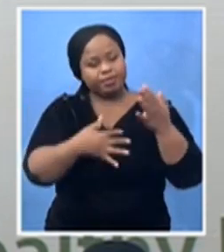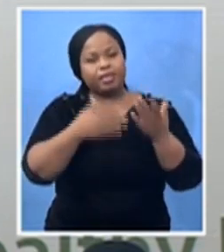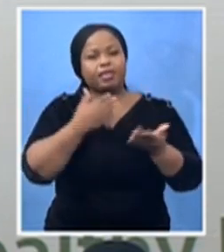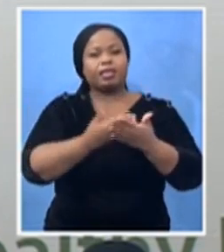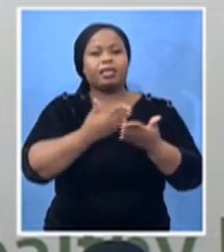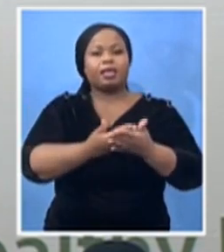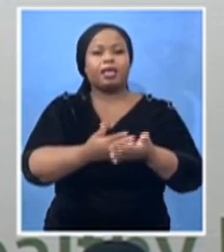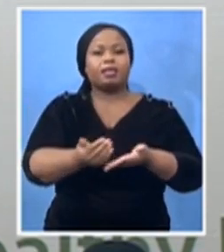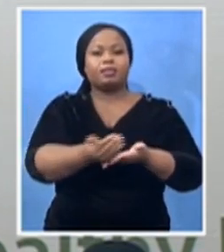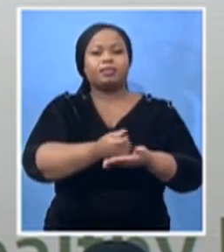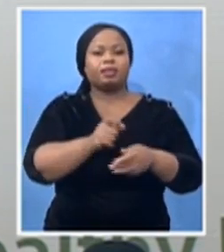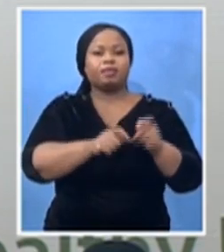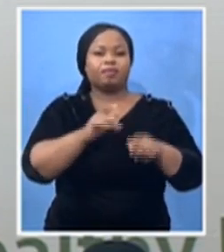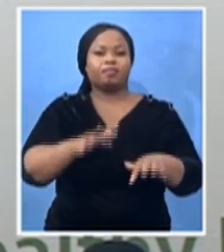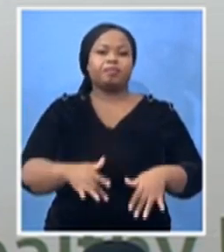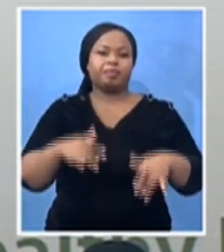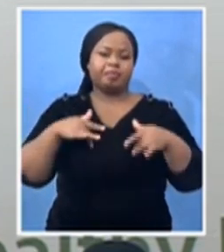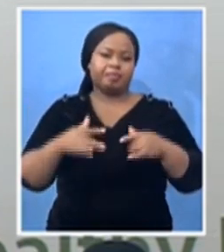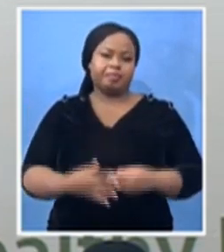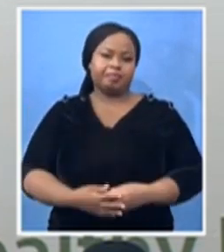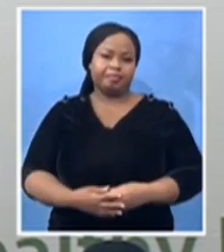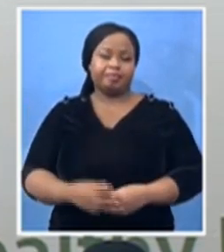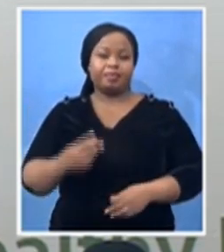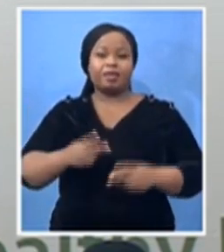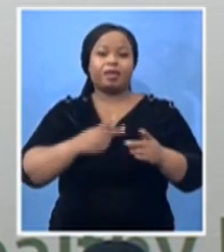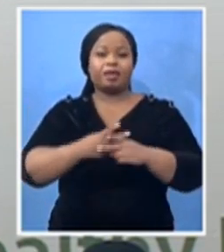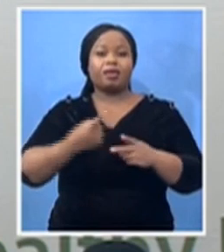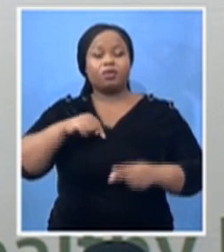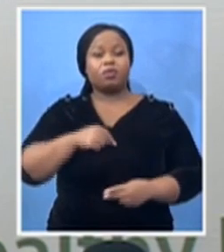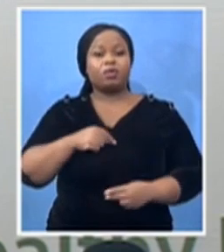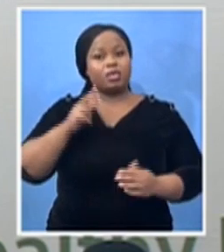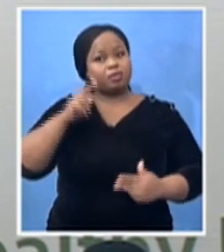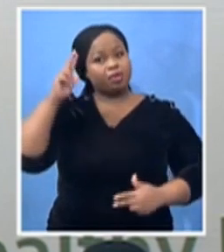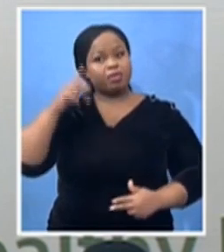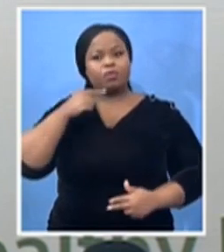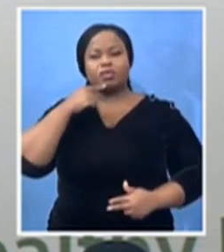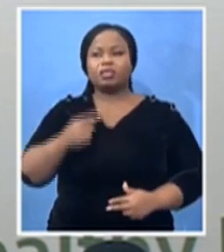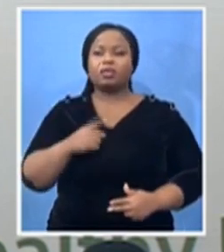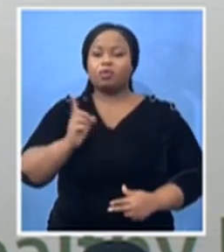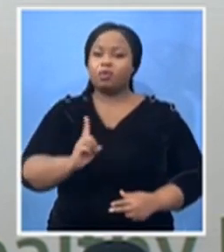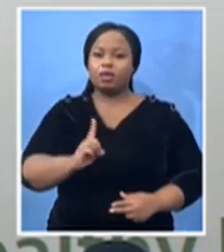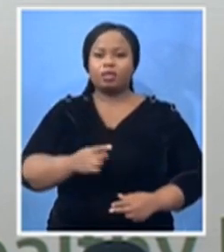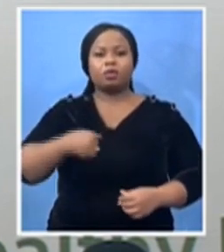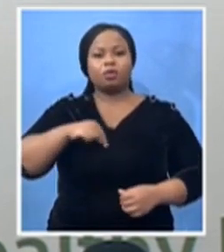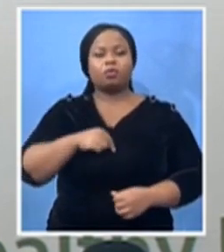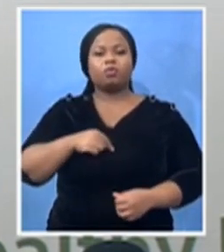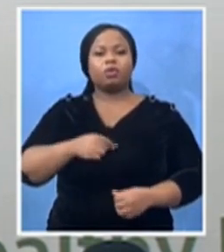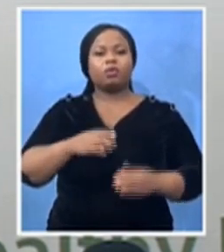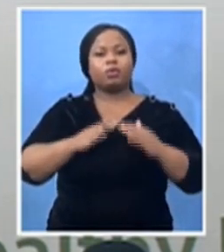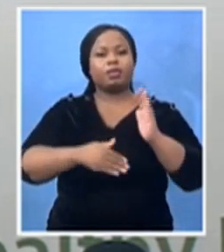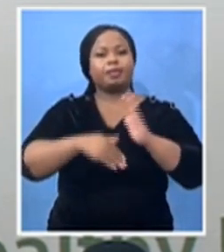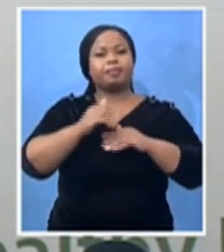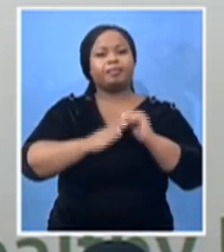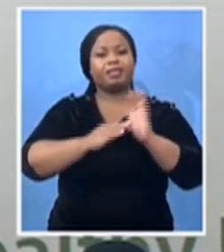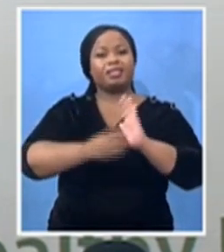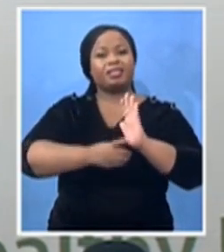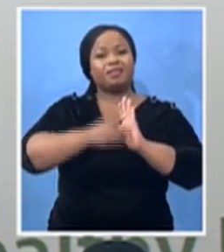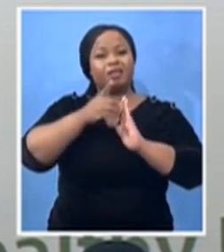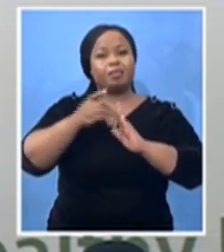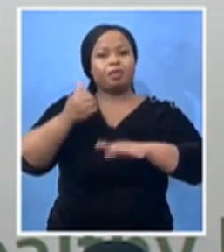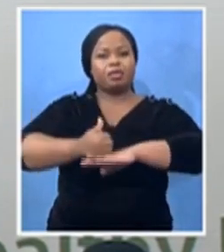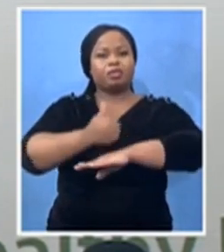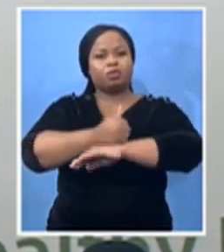made an undertaking that we are going to build a department that is stakeholder-driven, meaning that we are all